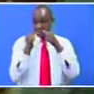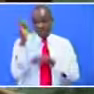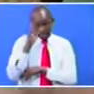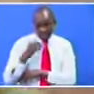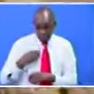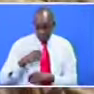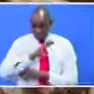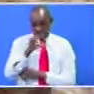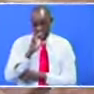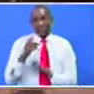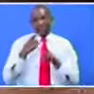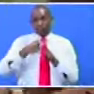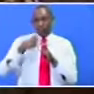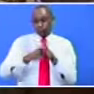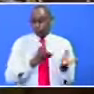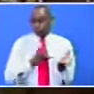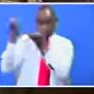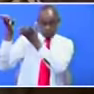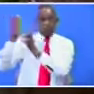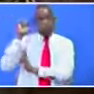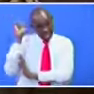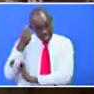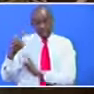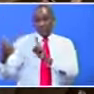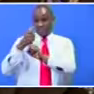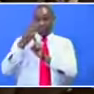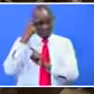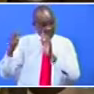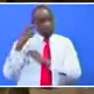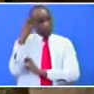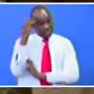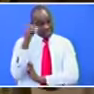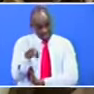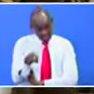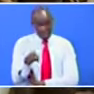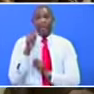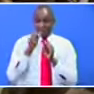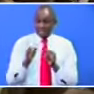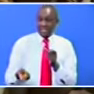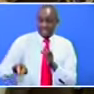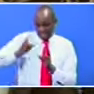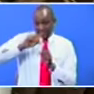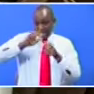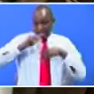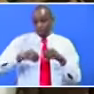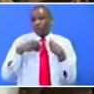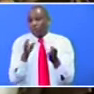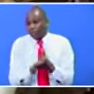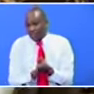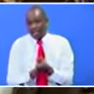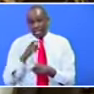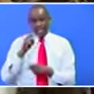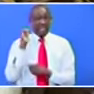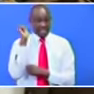65% of the country's total exports. For Kenya to realize its Vision 2030 goal to increase agricultural production in the face